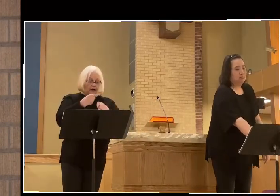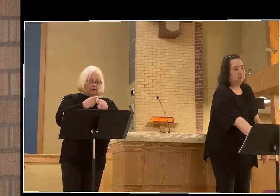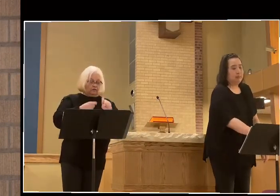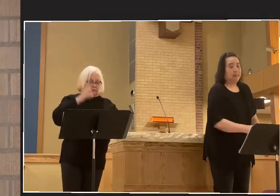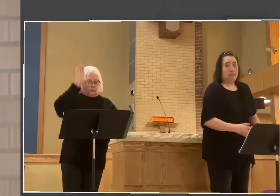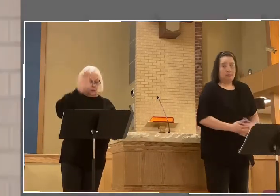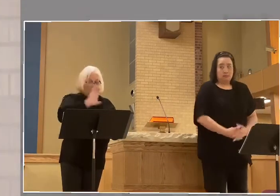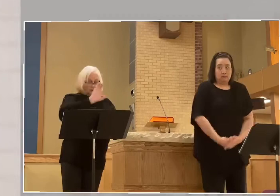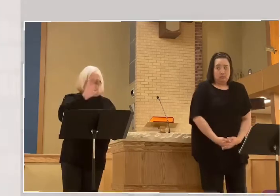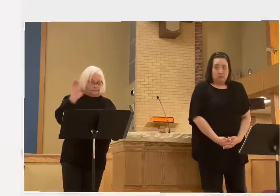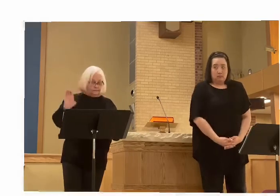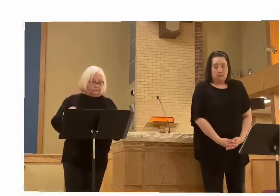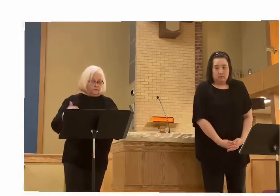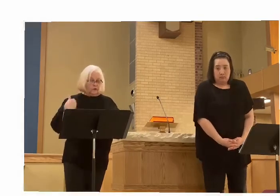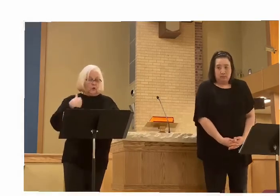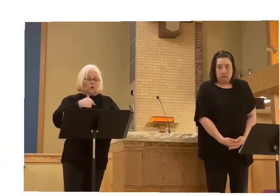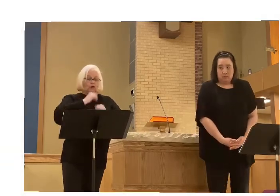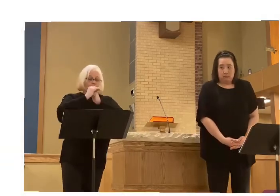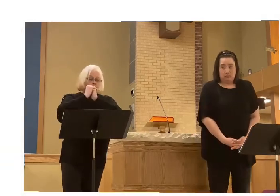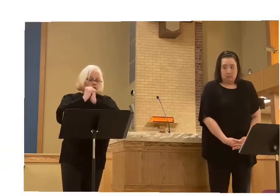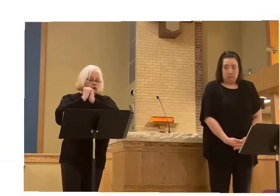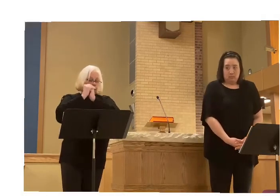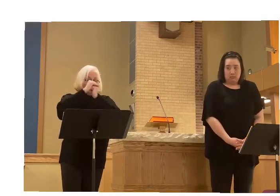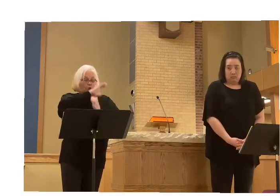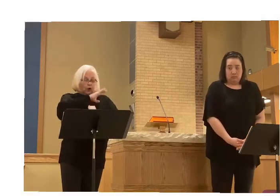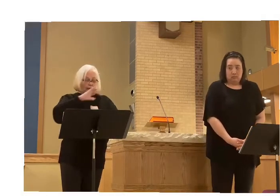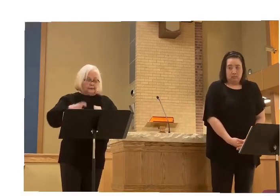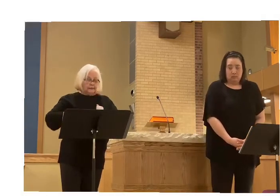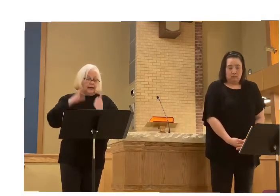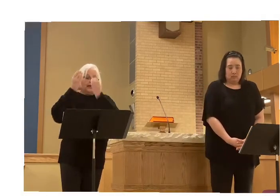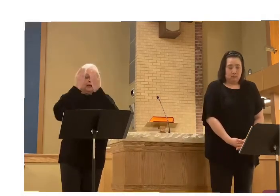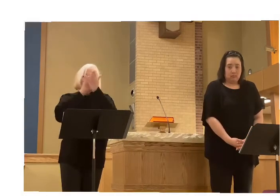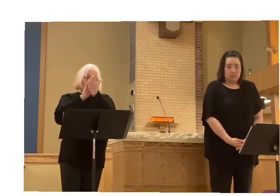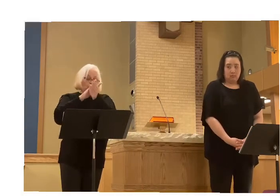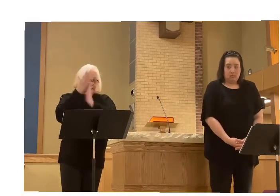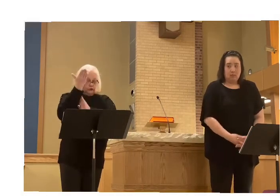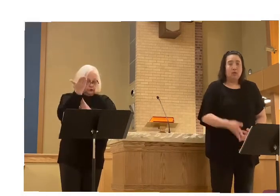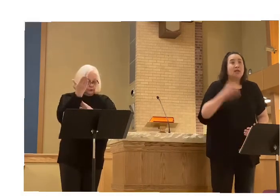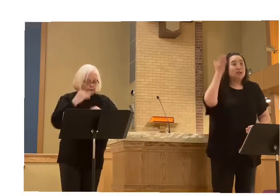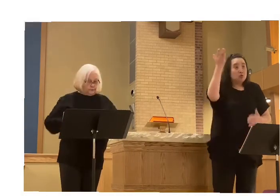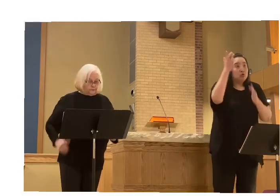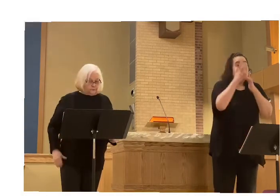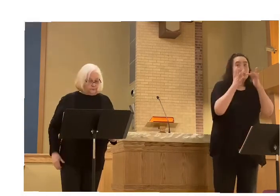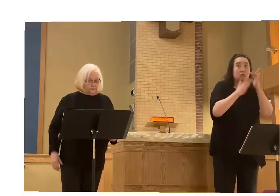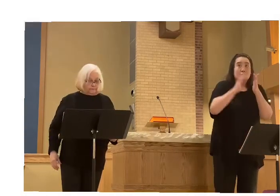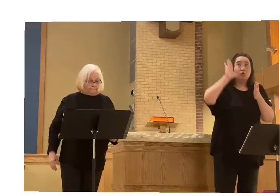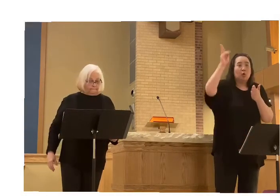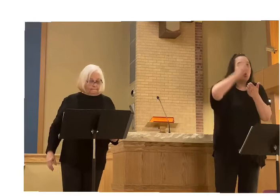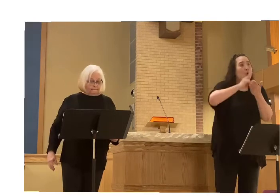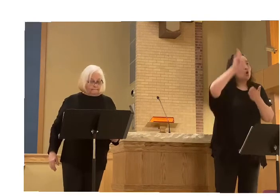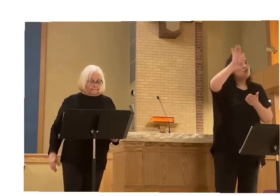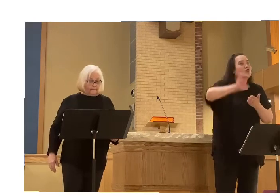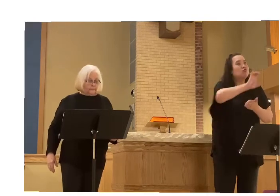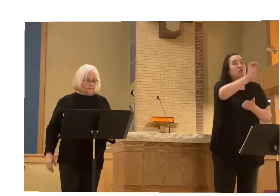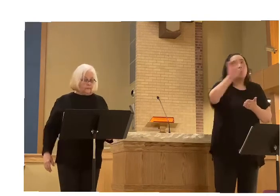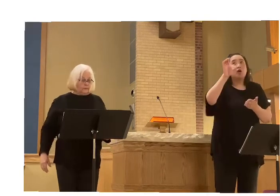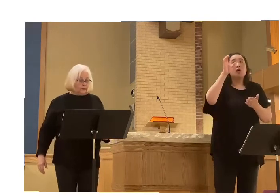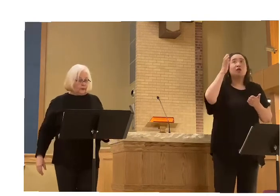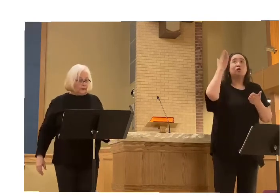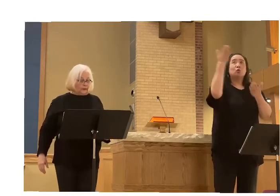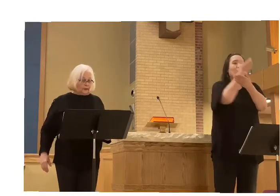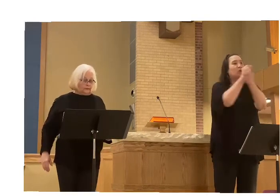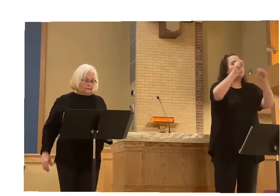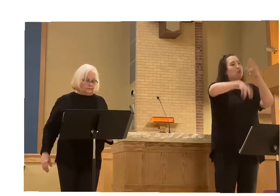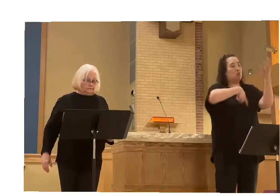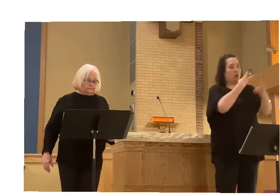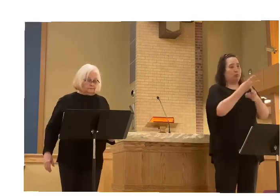cross. We adore you, O Christ, and we praise you. Because by your holy cross, you have redeemed